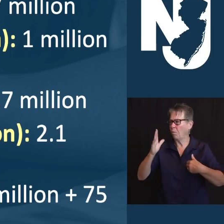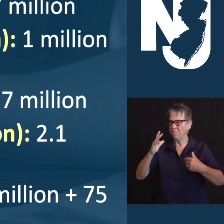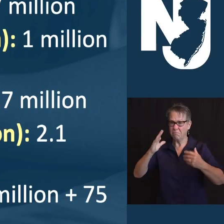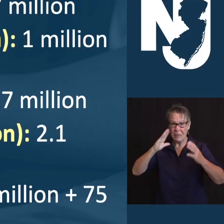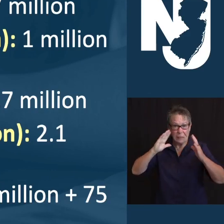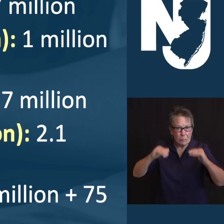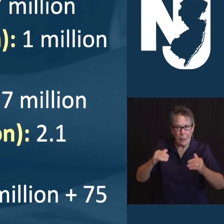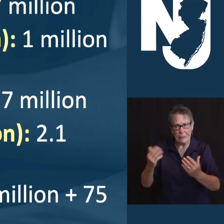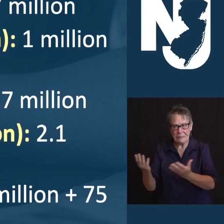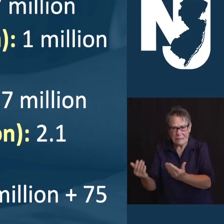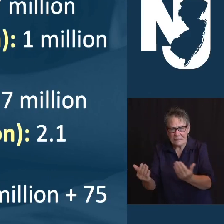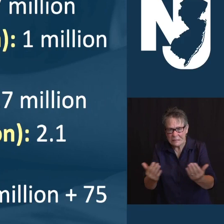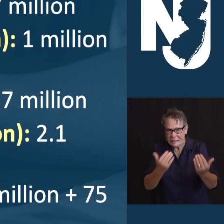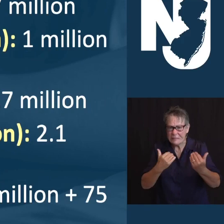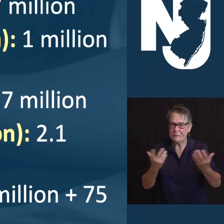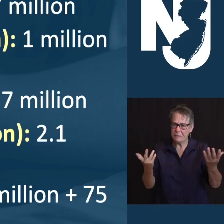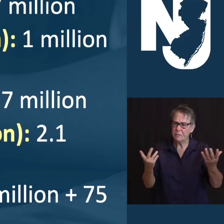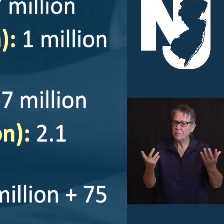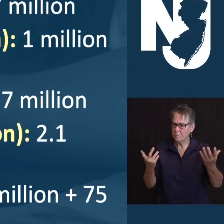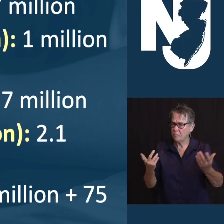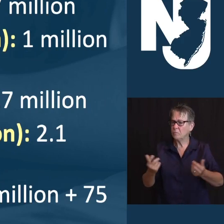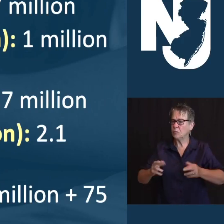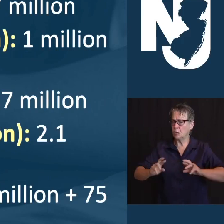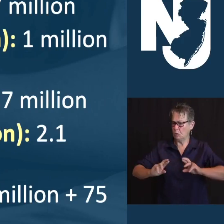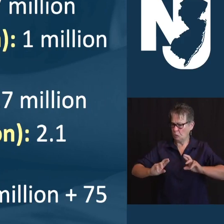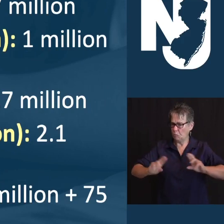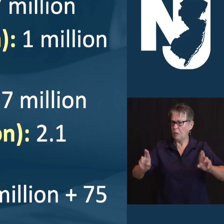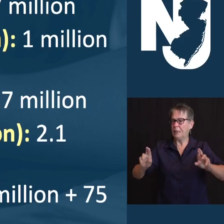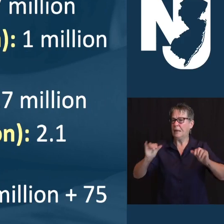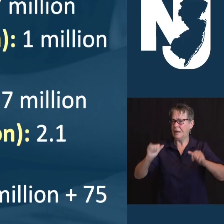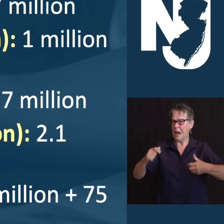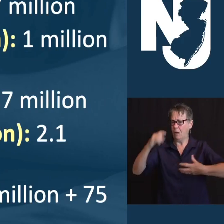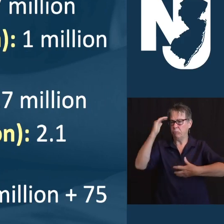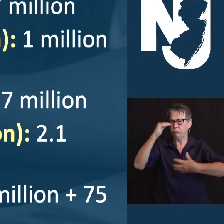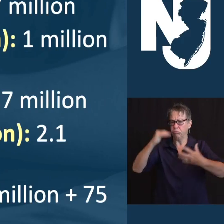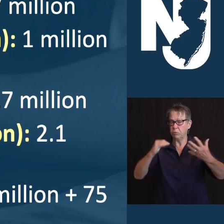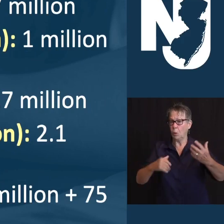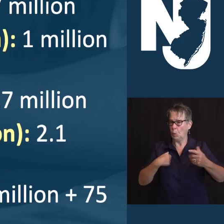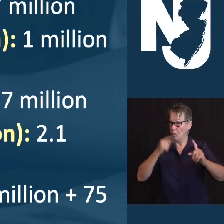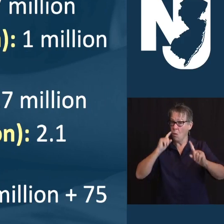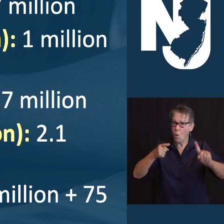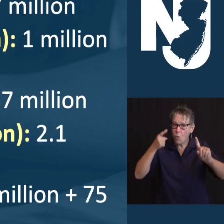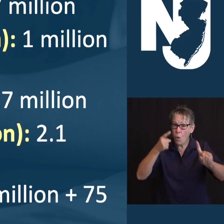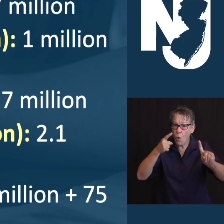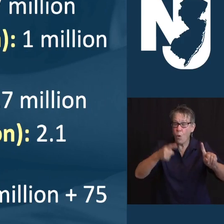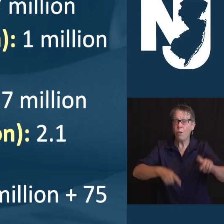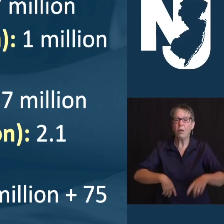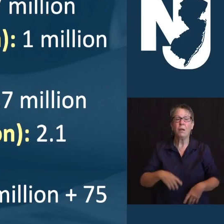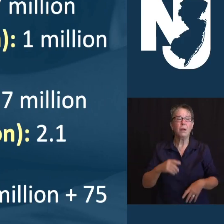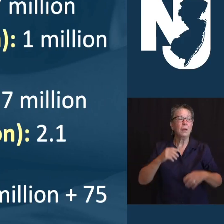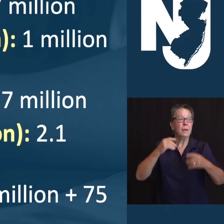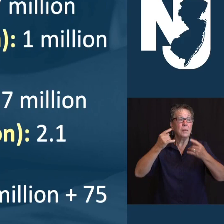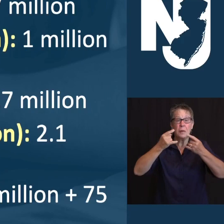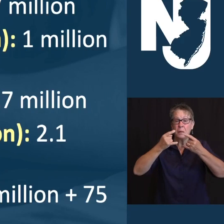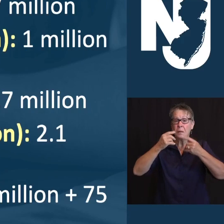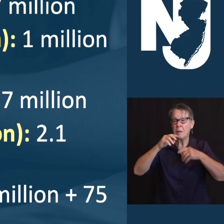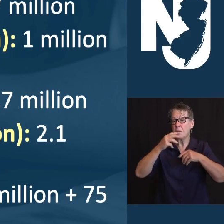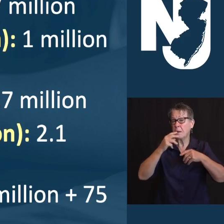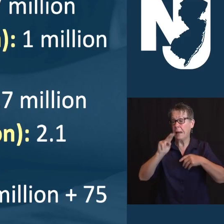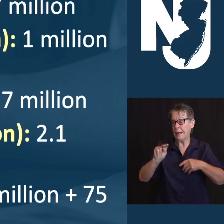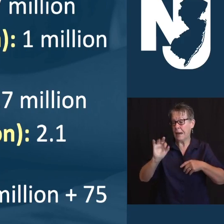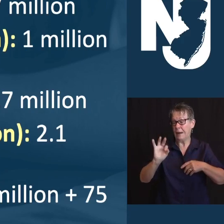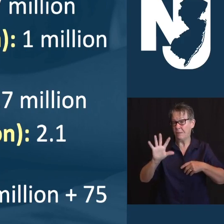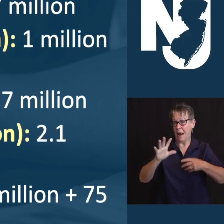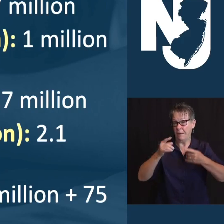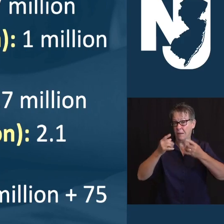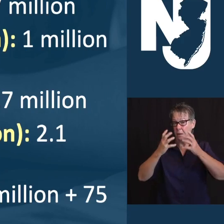as you can see, we've set a goal of 5 million N95 masks. We're already, I'm happy to say, 94% of the way toward meeting that